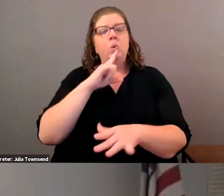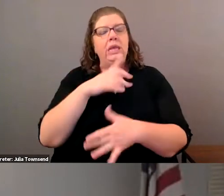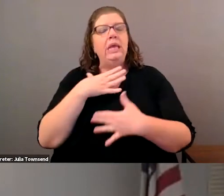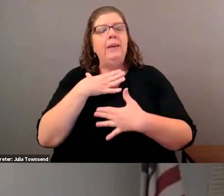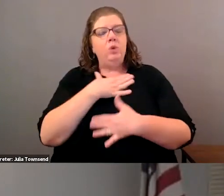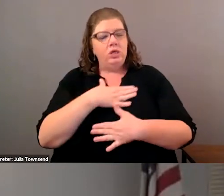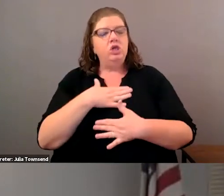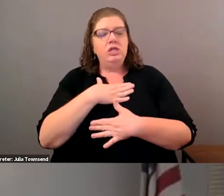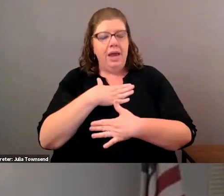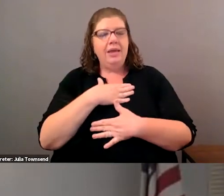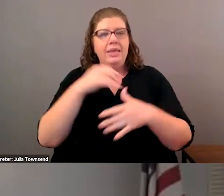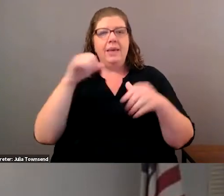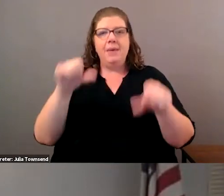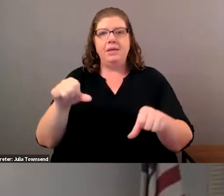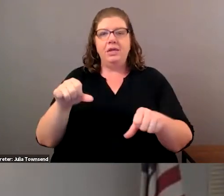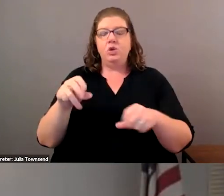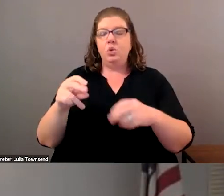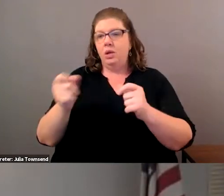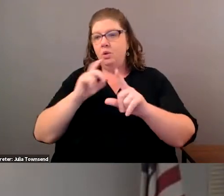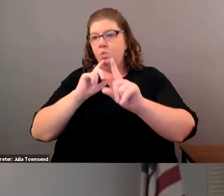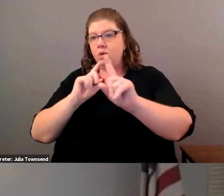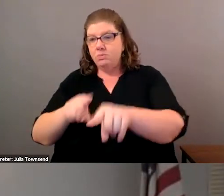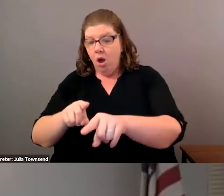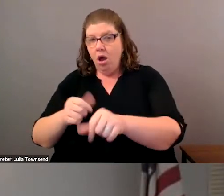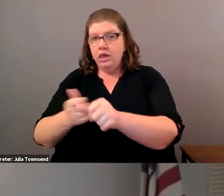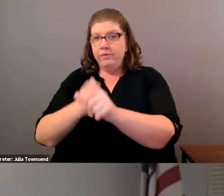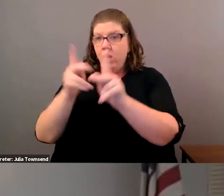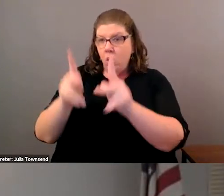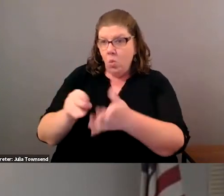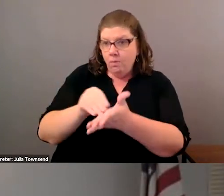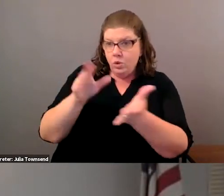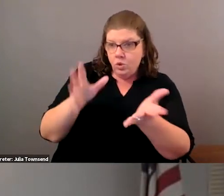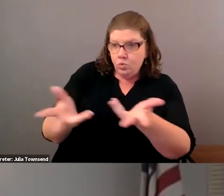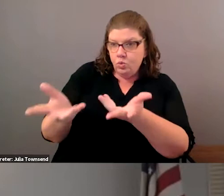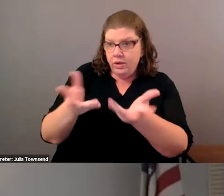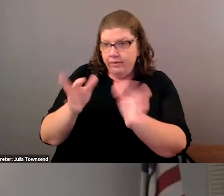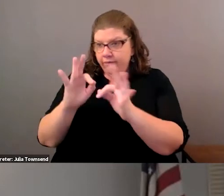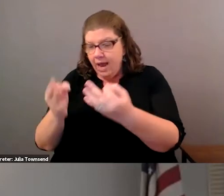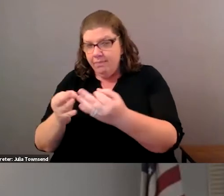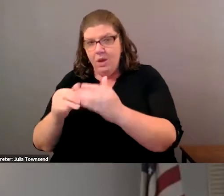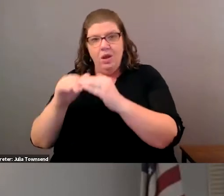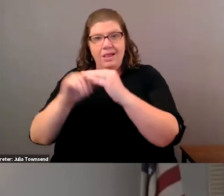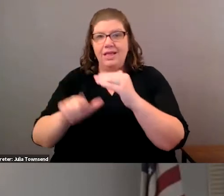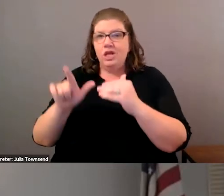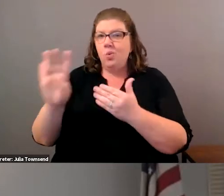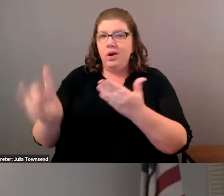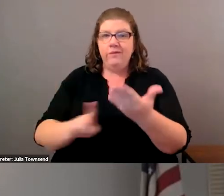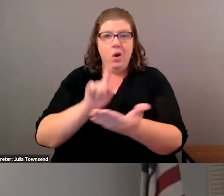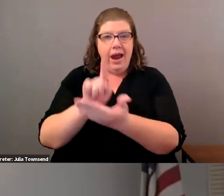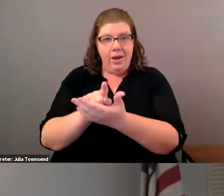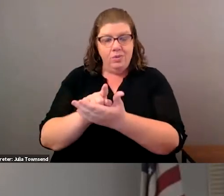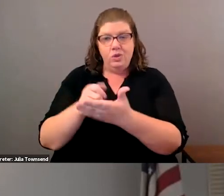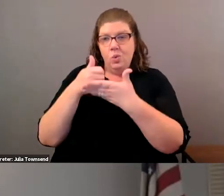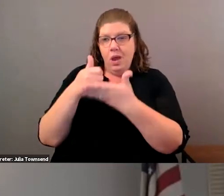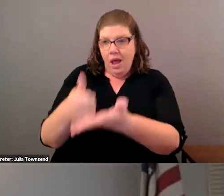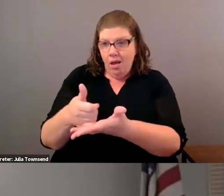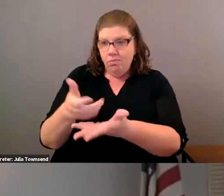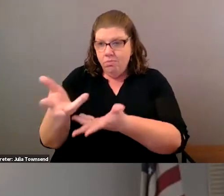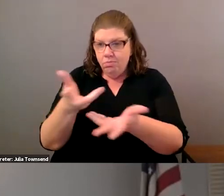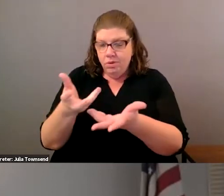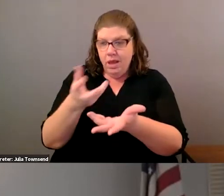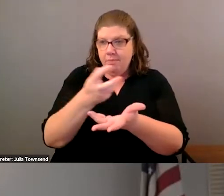the ability to respond, the follow-up with the student and family within 24 hours to help bridge them